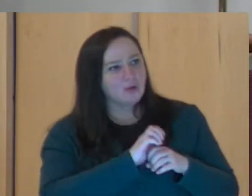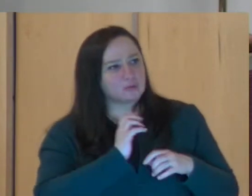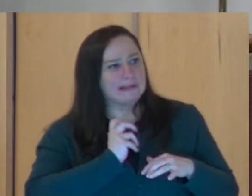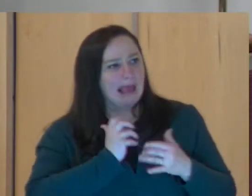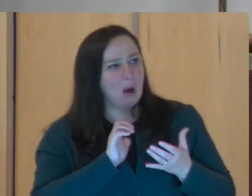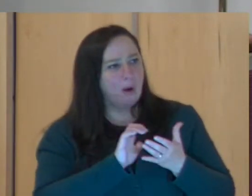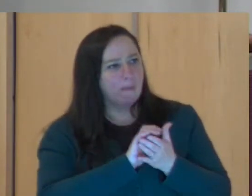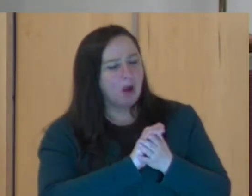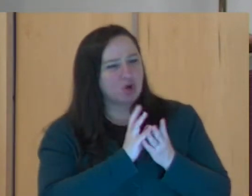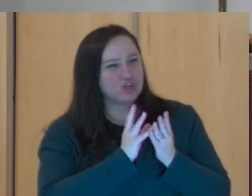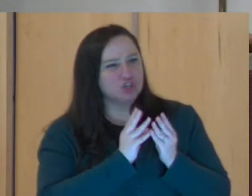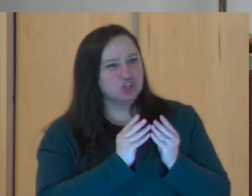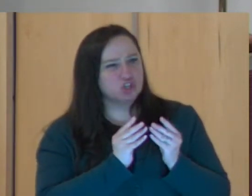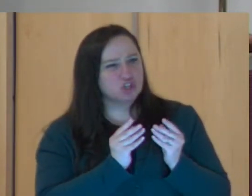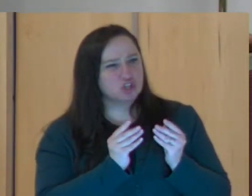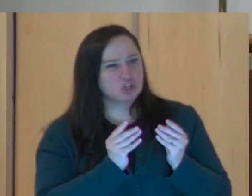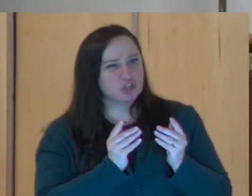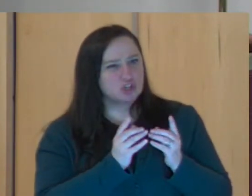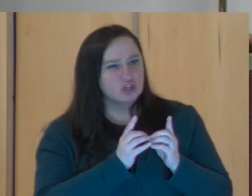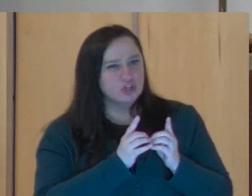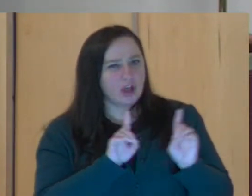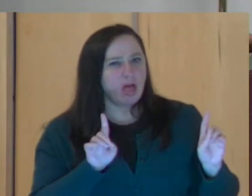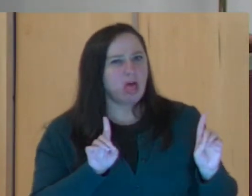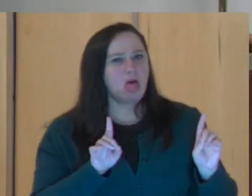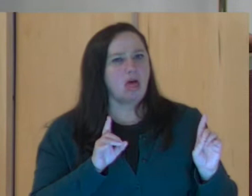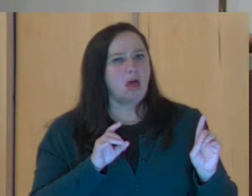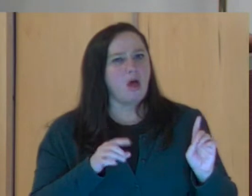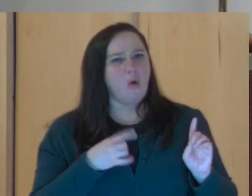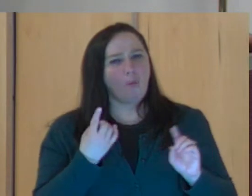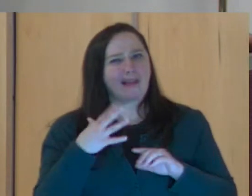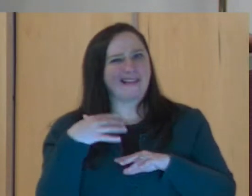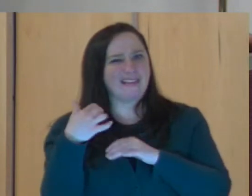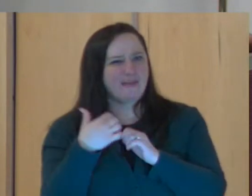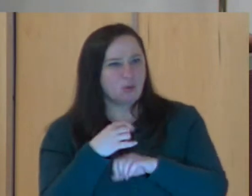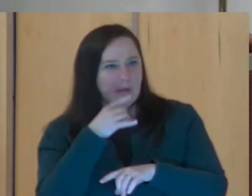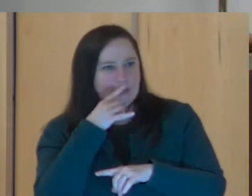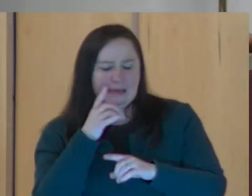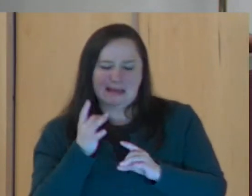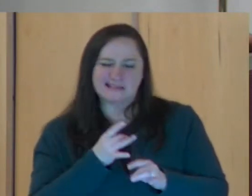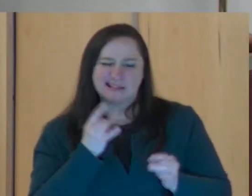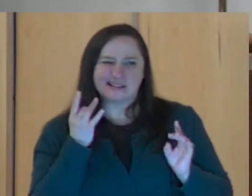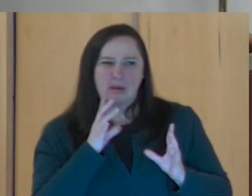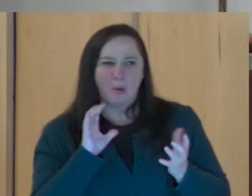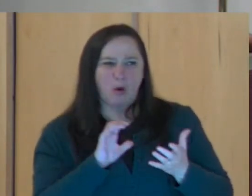apart, and one of us is leaving with the kids, and it's been horrible for a long time.